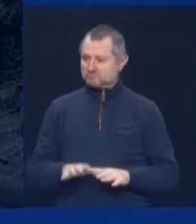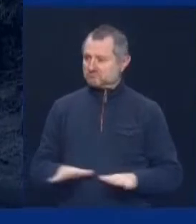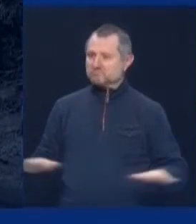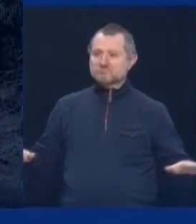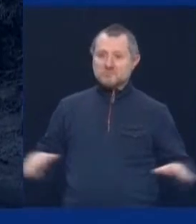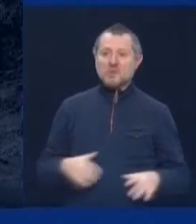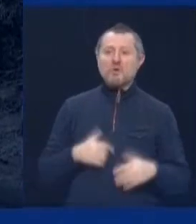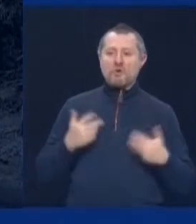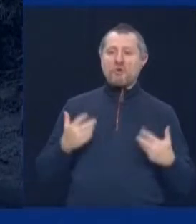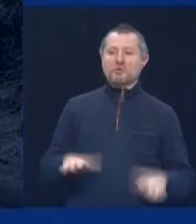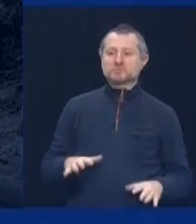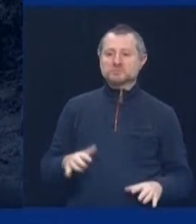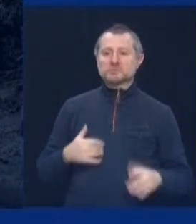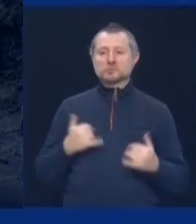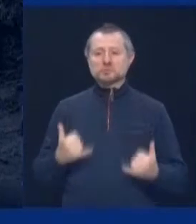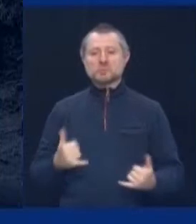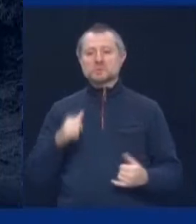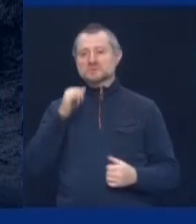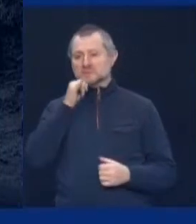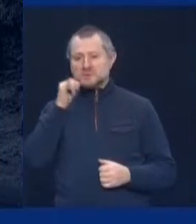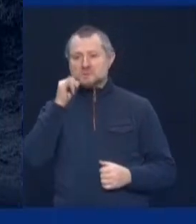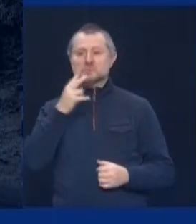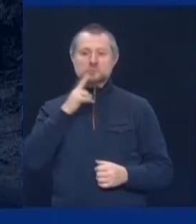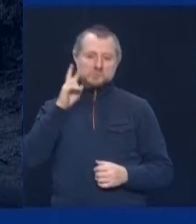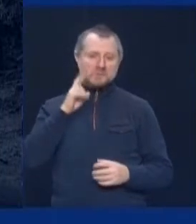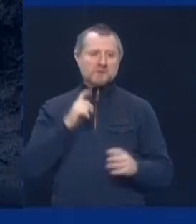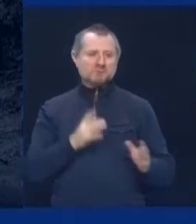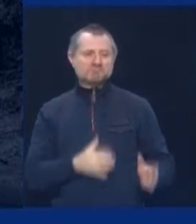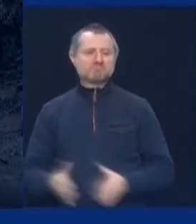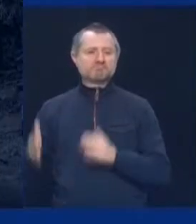up large numbers of everything,